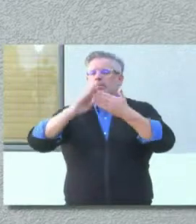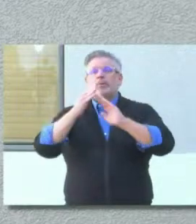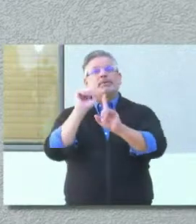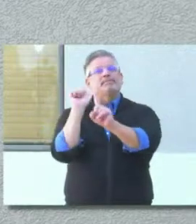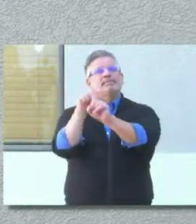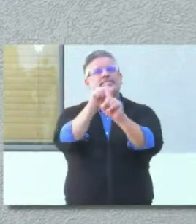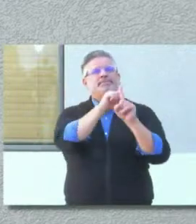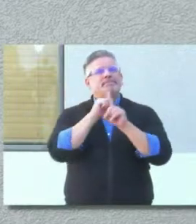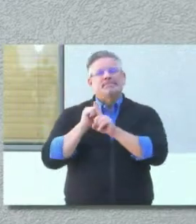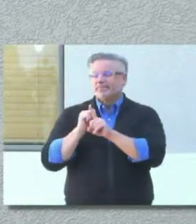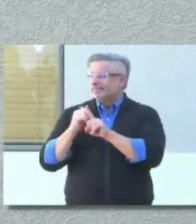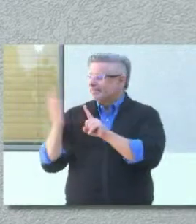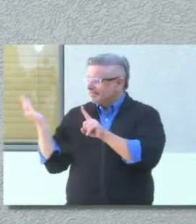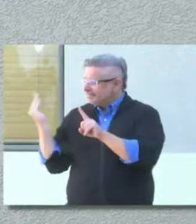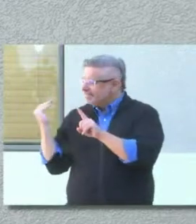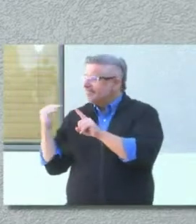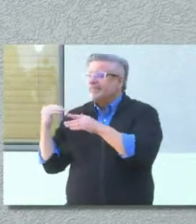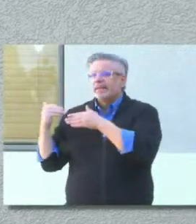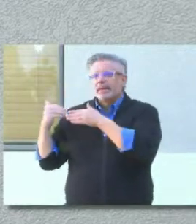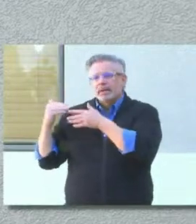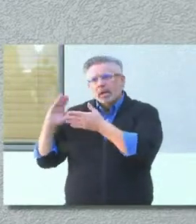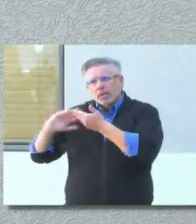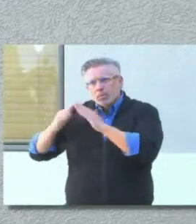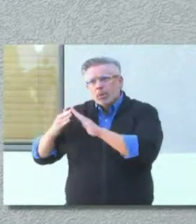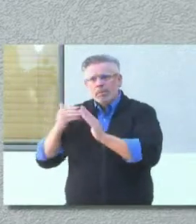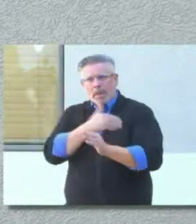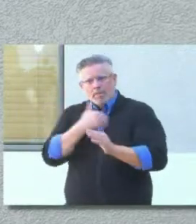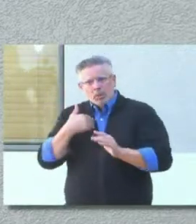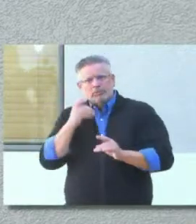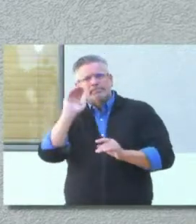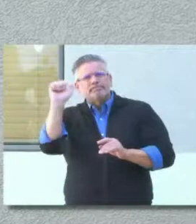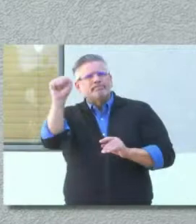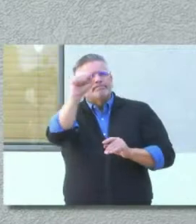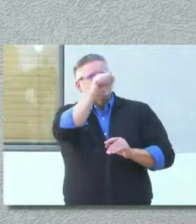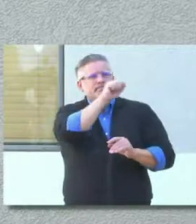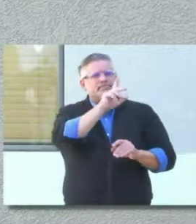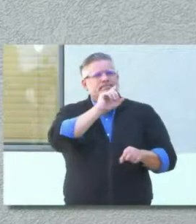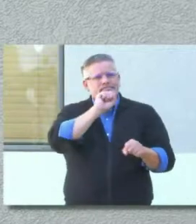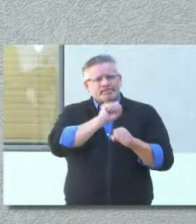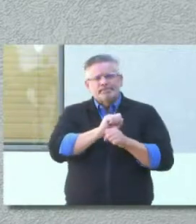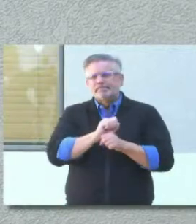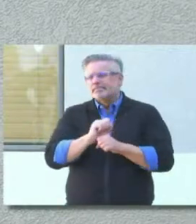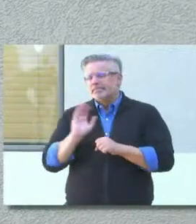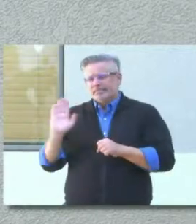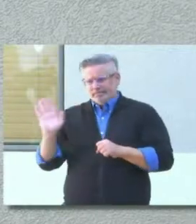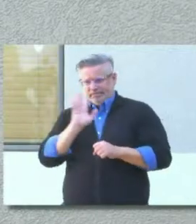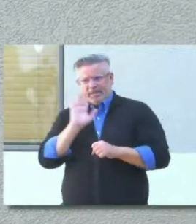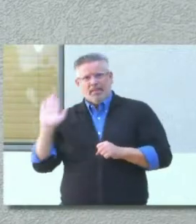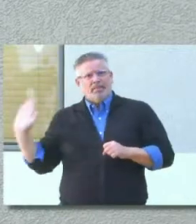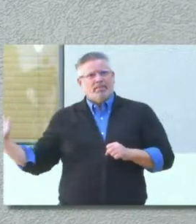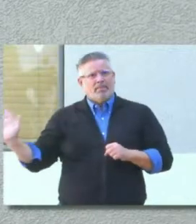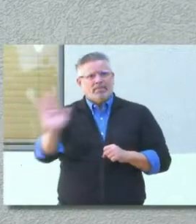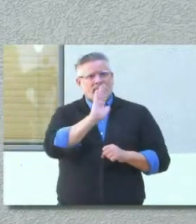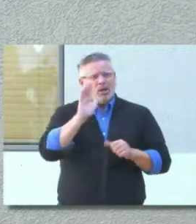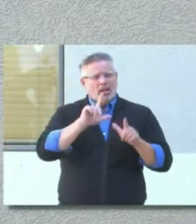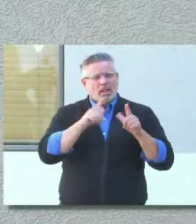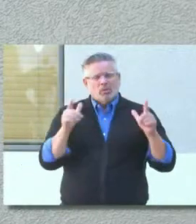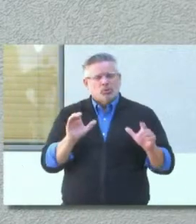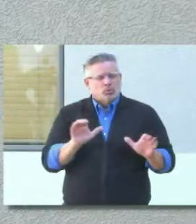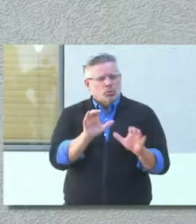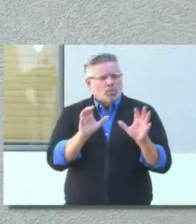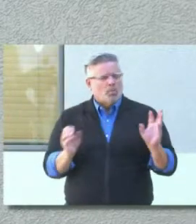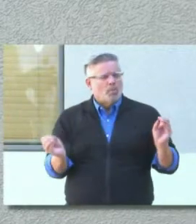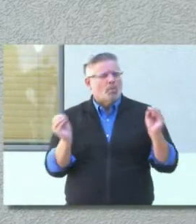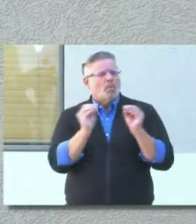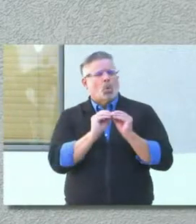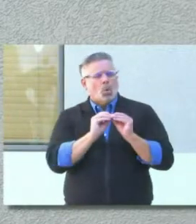on doors with trusted messengers, neighbors, with people that are respected in the community, quite literally speak the language, and do more